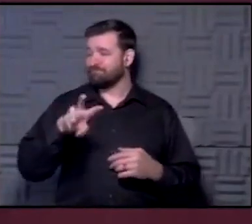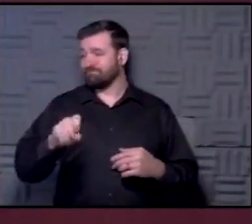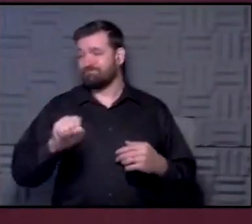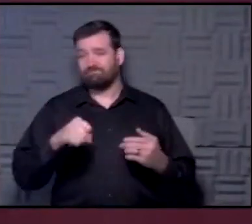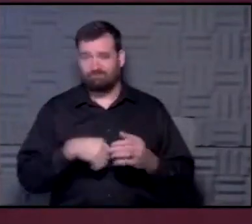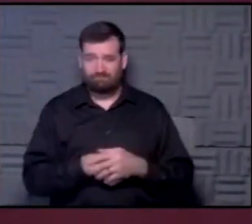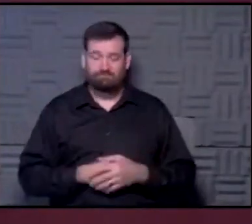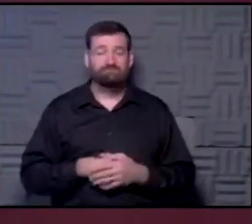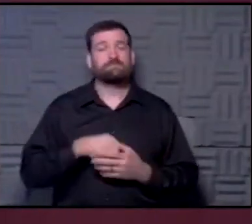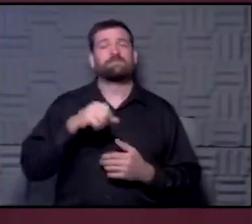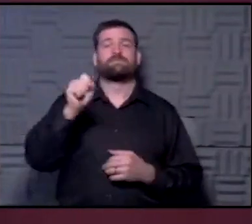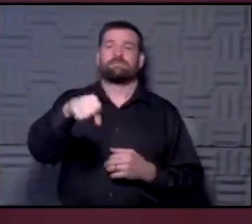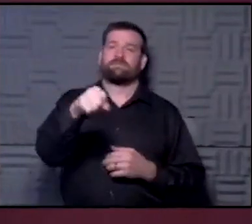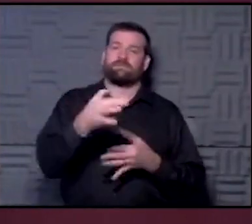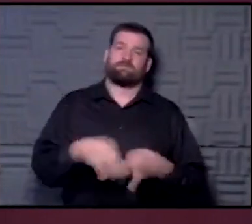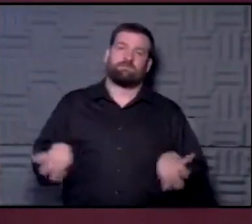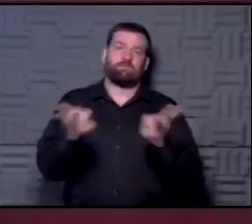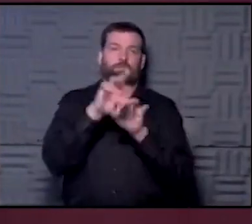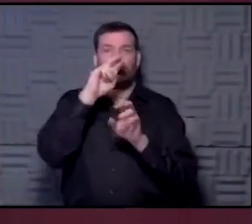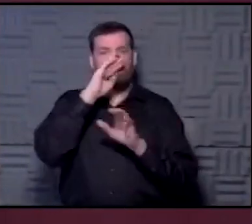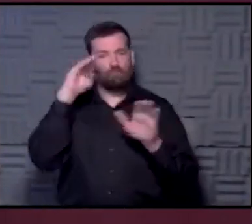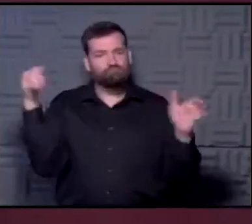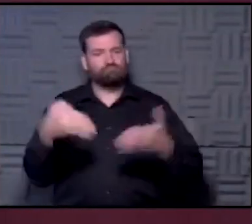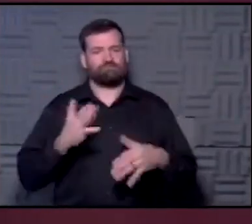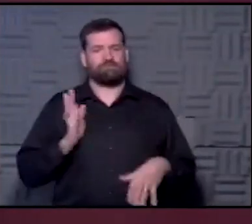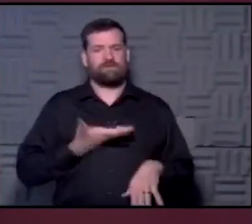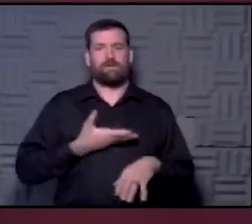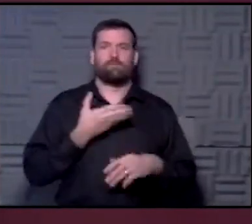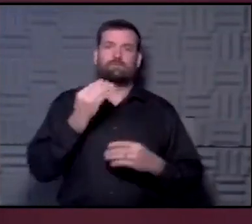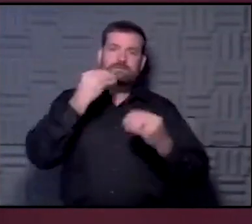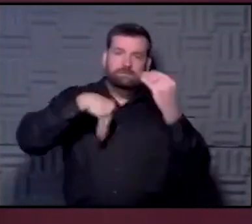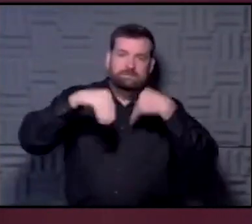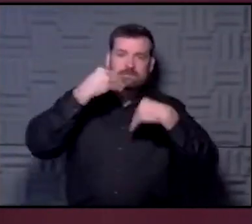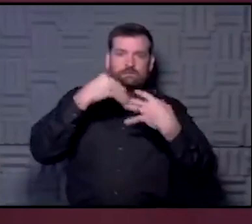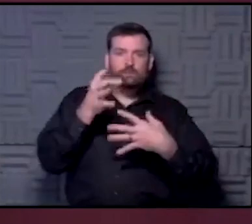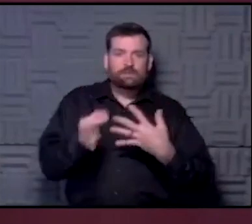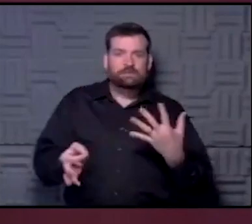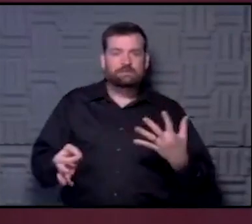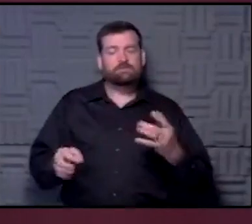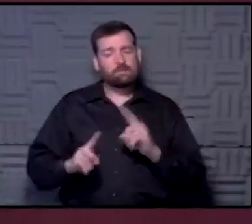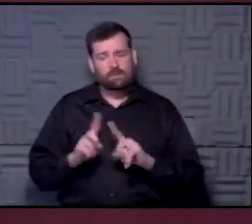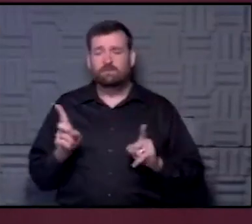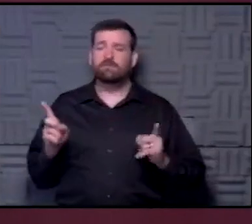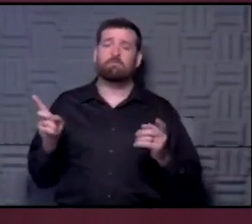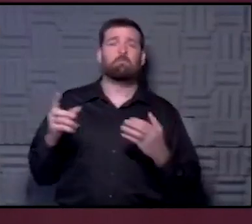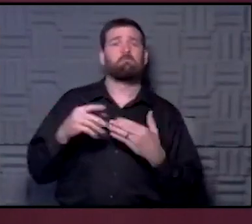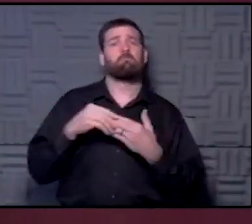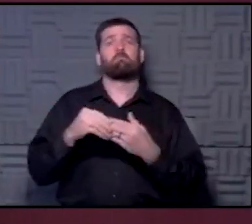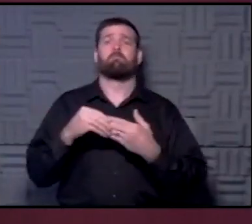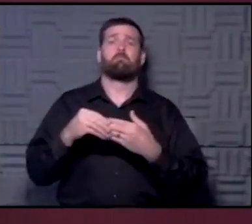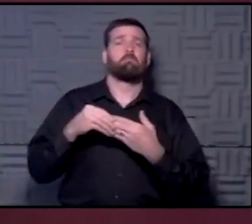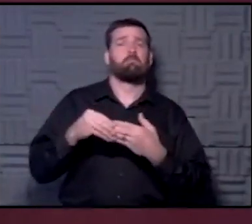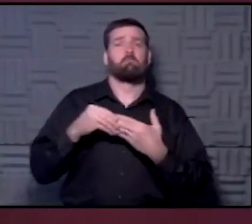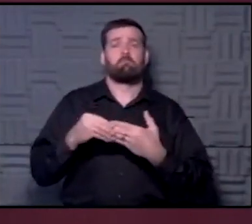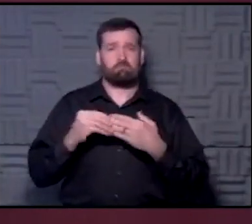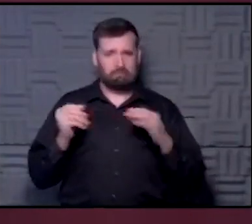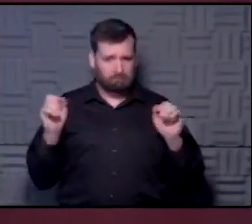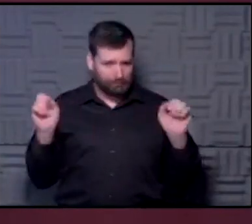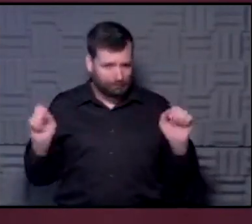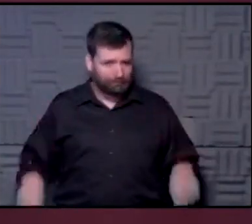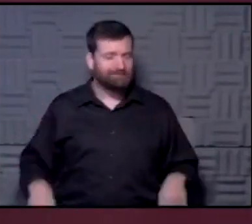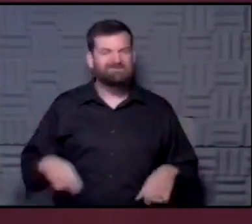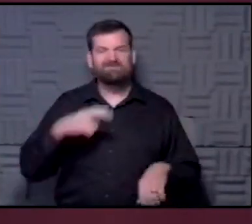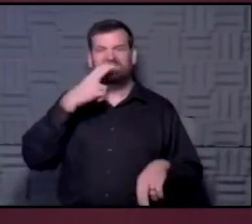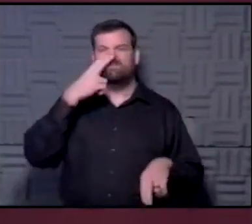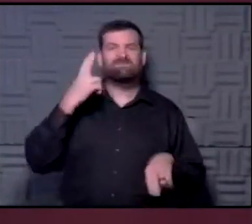right? Yes, it's important to kind of look at the focus of our diet and the choices we make, but there's a little room in there, a little wiggle room for those